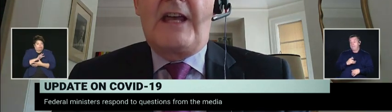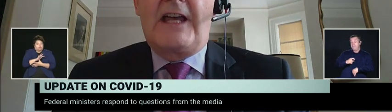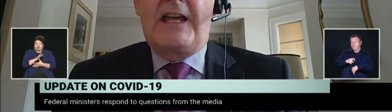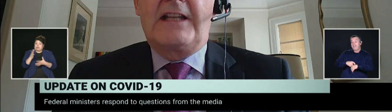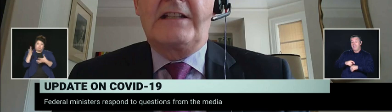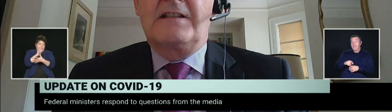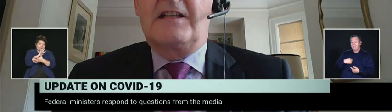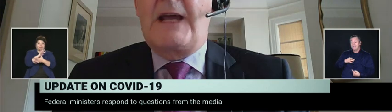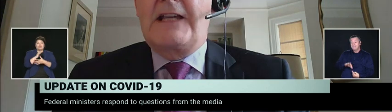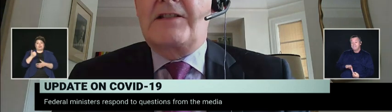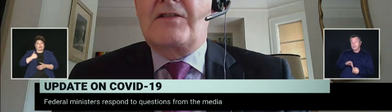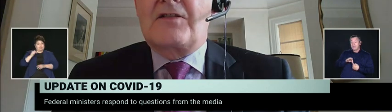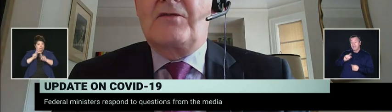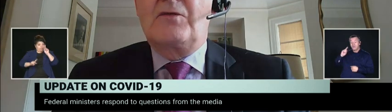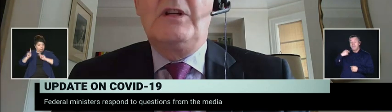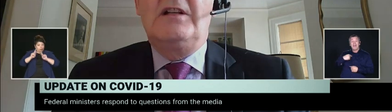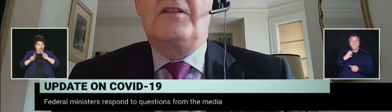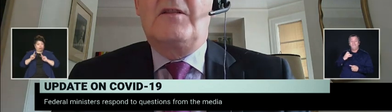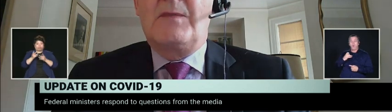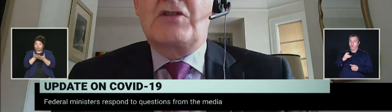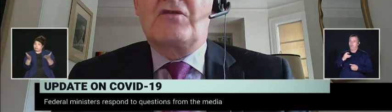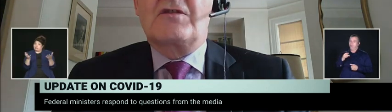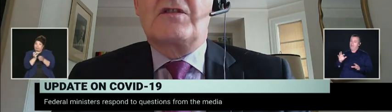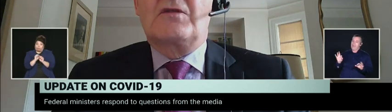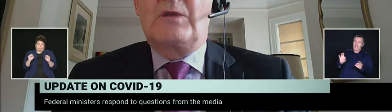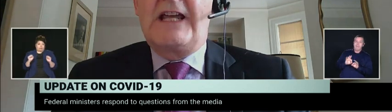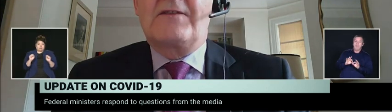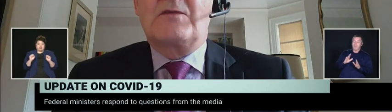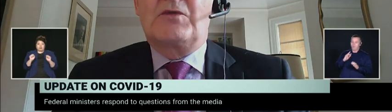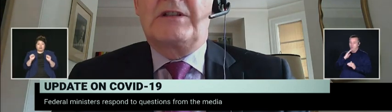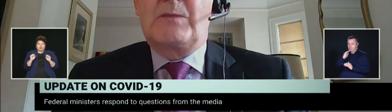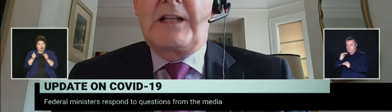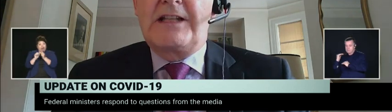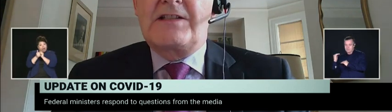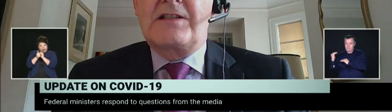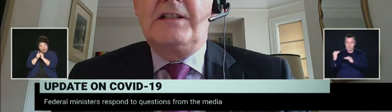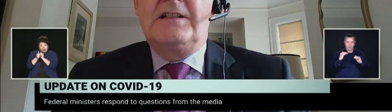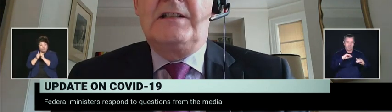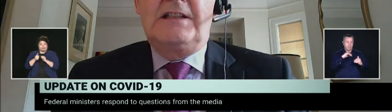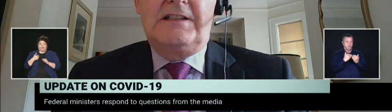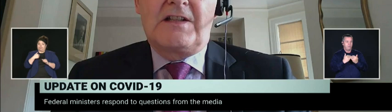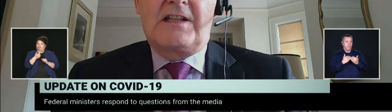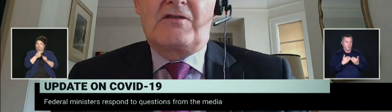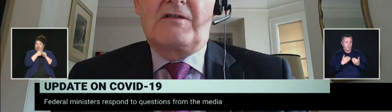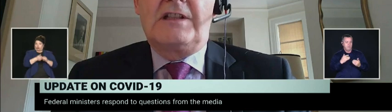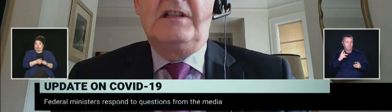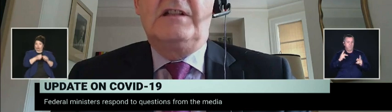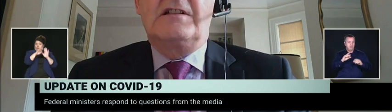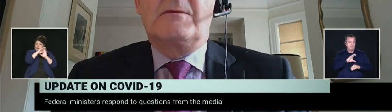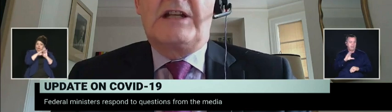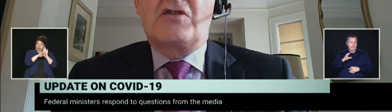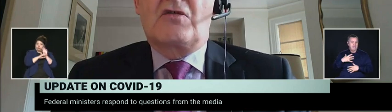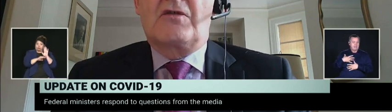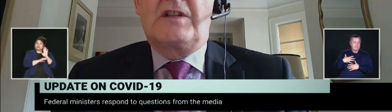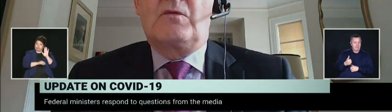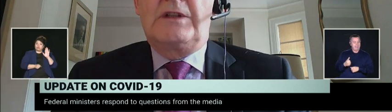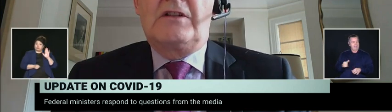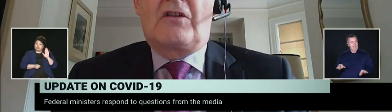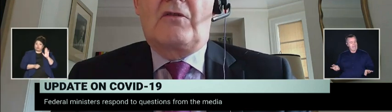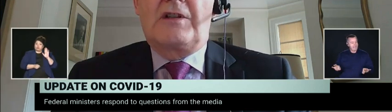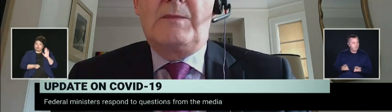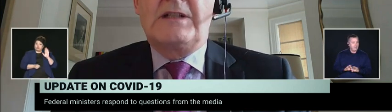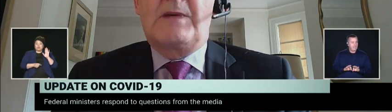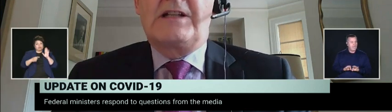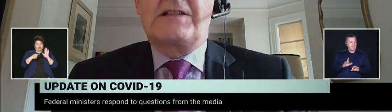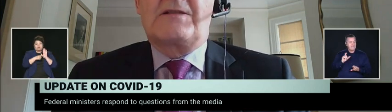And that passes through the measures that we have to put in place in the country to make sure that we